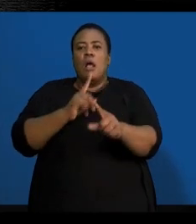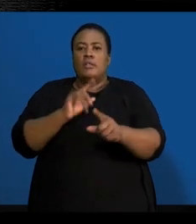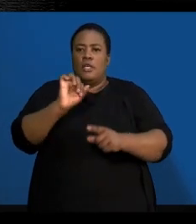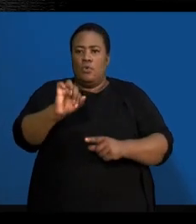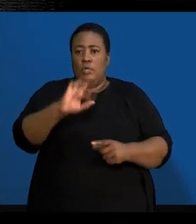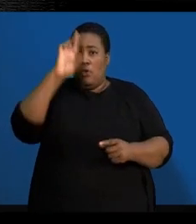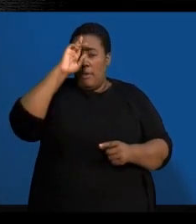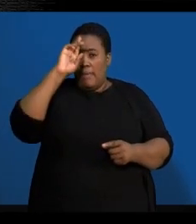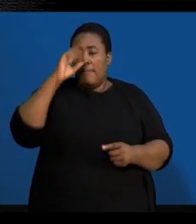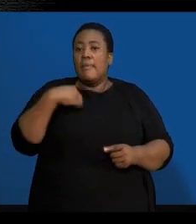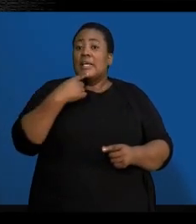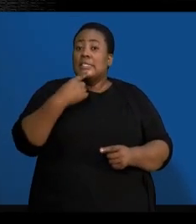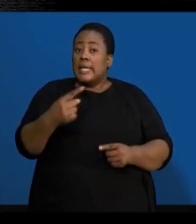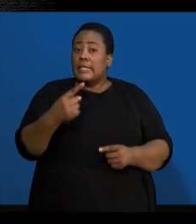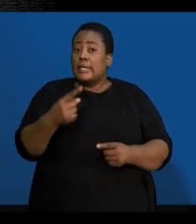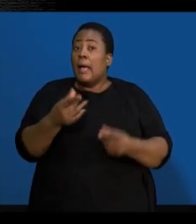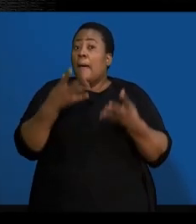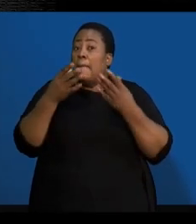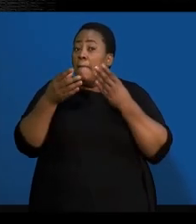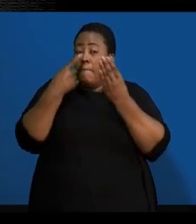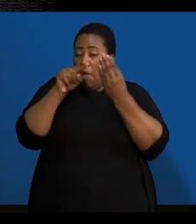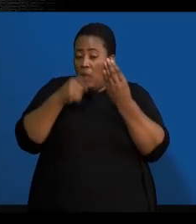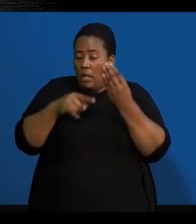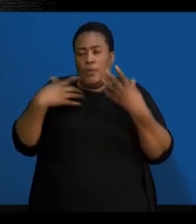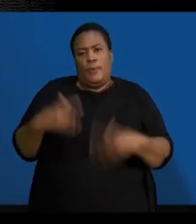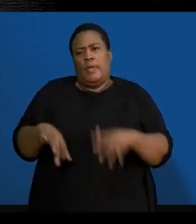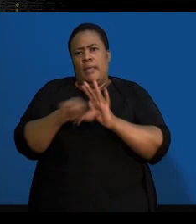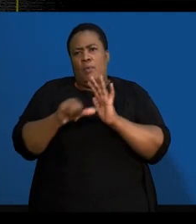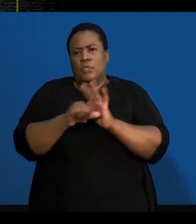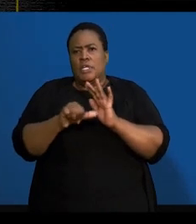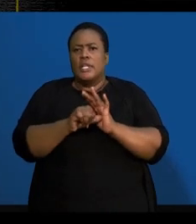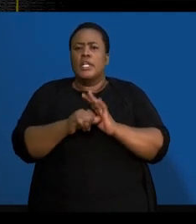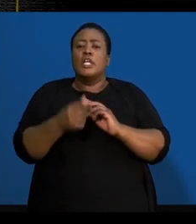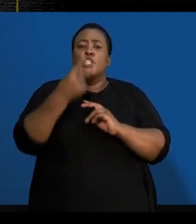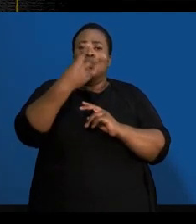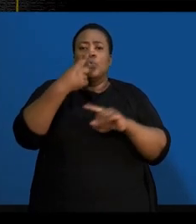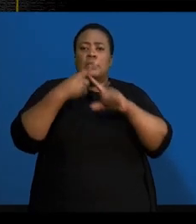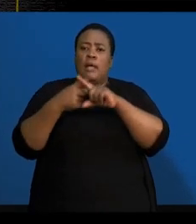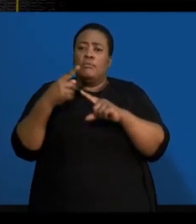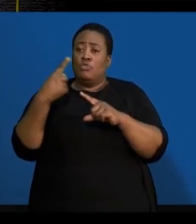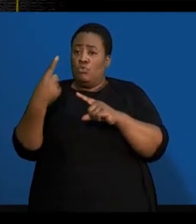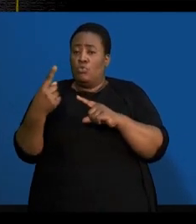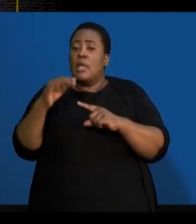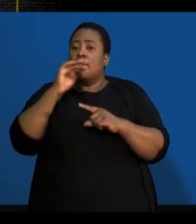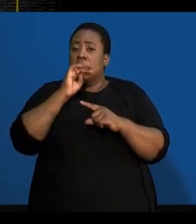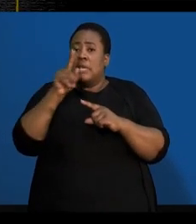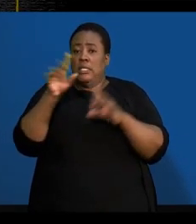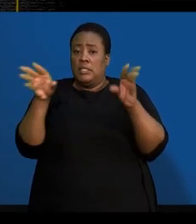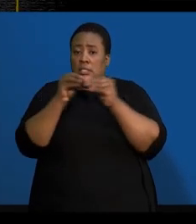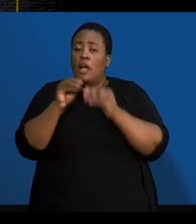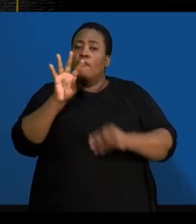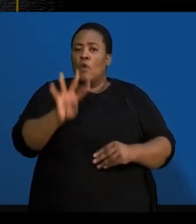that the mark allocation is very important. So this is 2 times 2. That means this question is out of 4